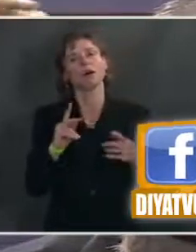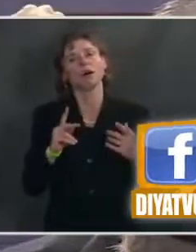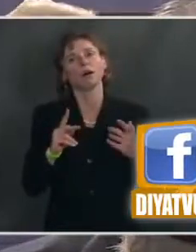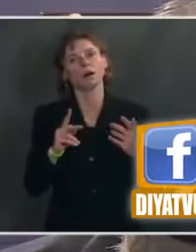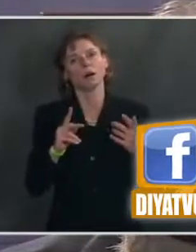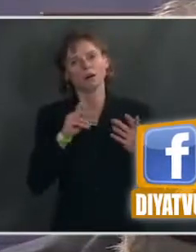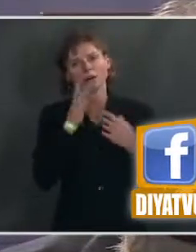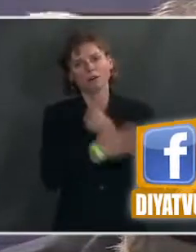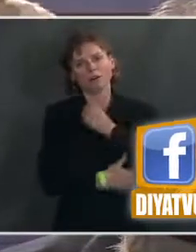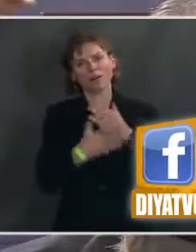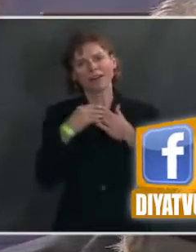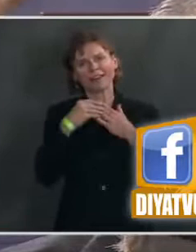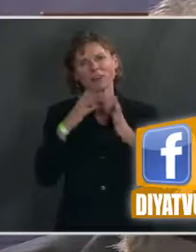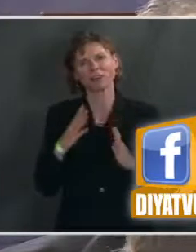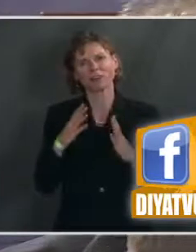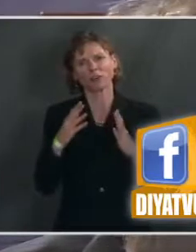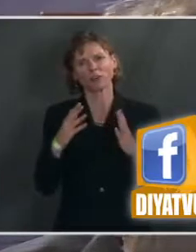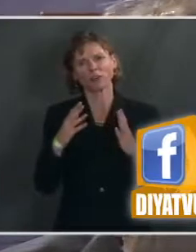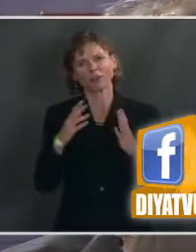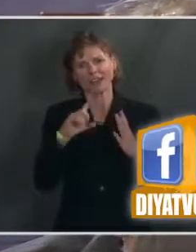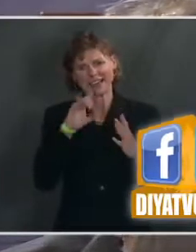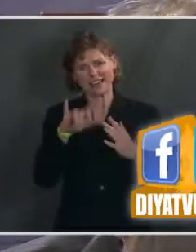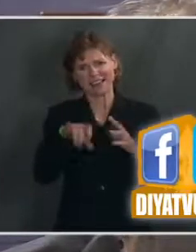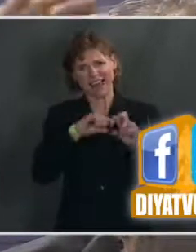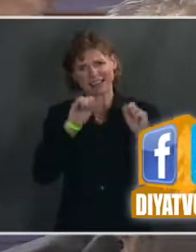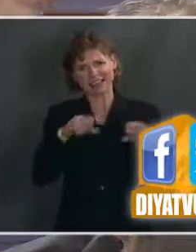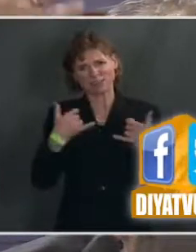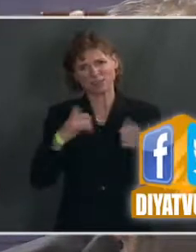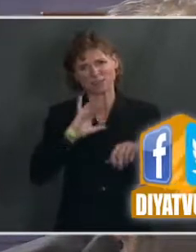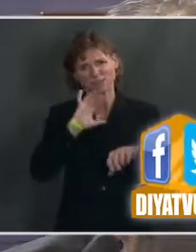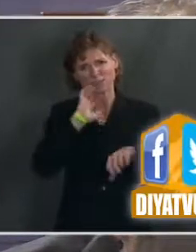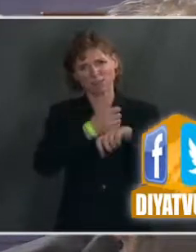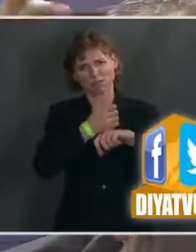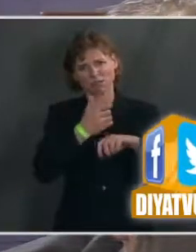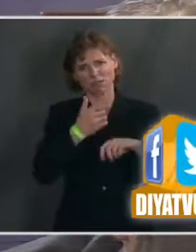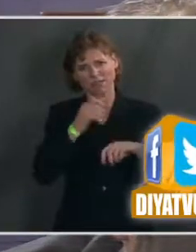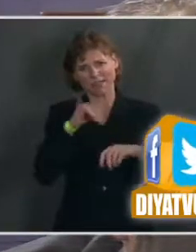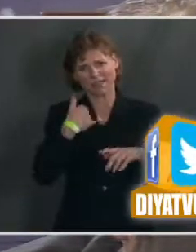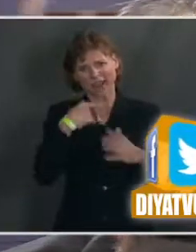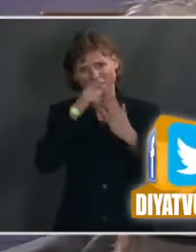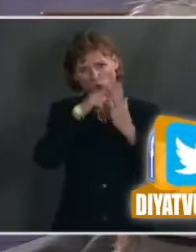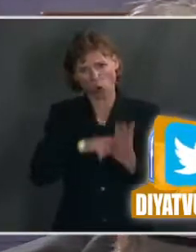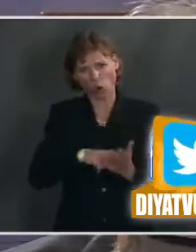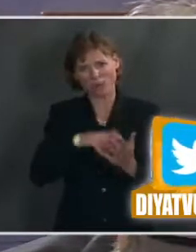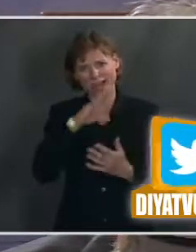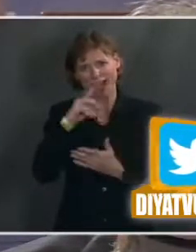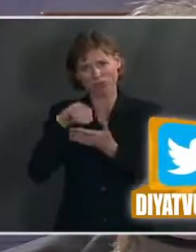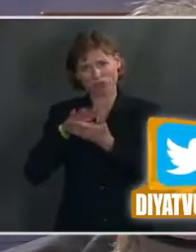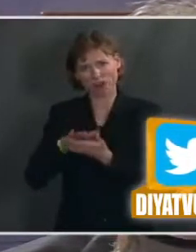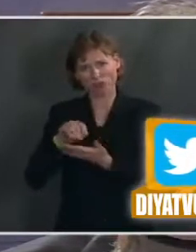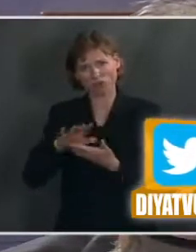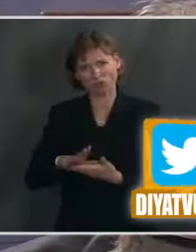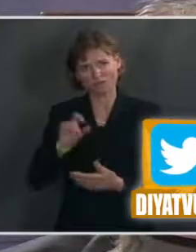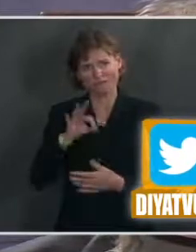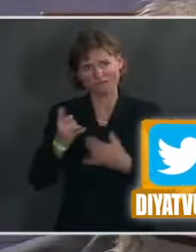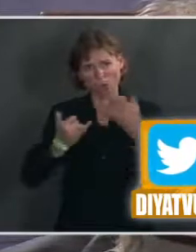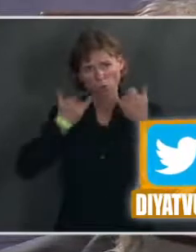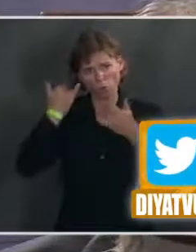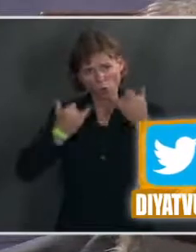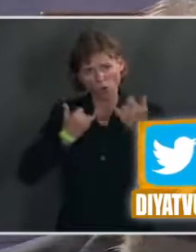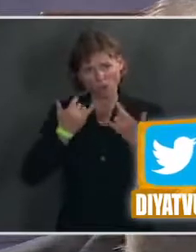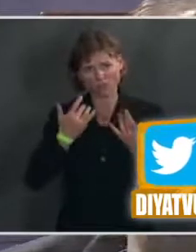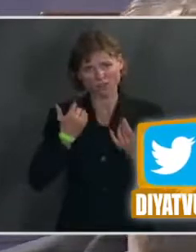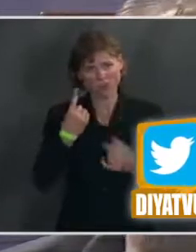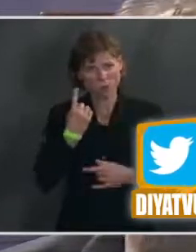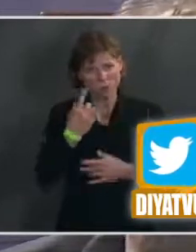call by the president to Ukraine. Is that system still intact where there's notes and records of foreign leader calls? And is anybody on NSC